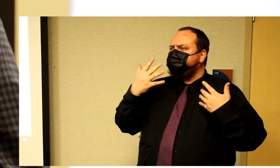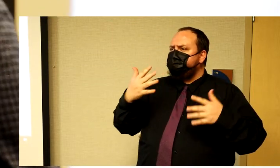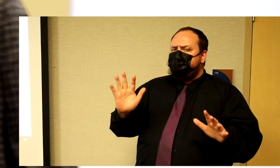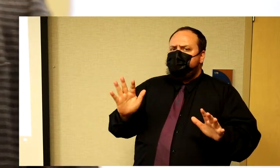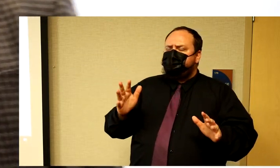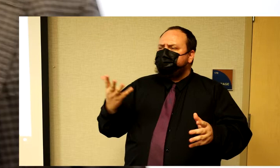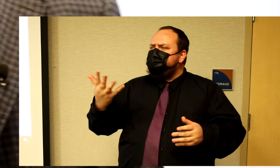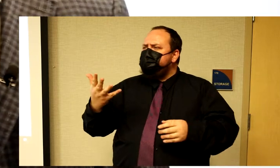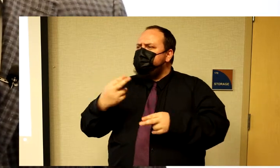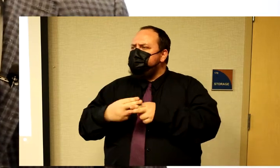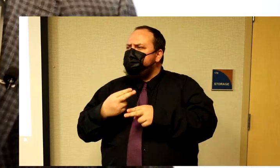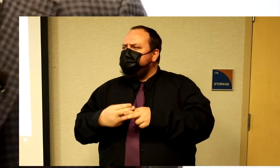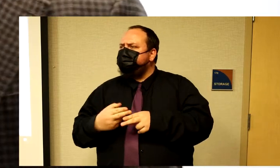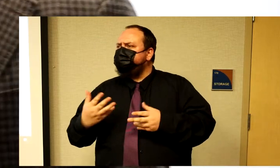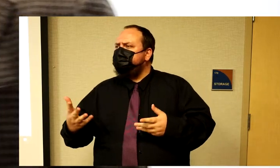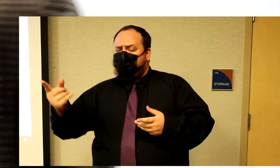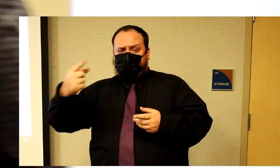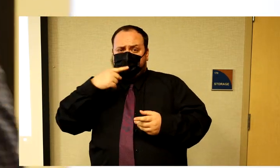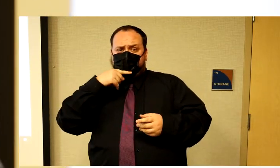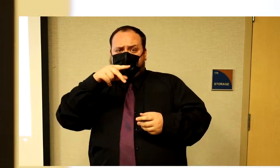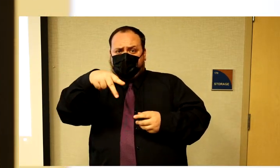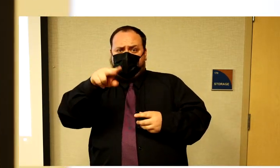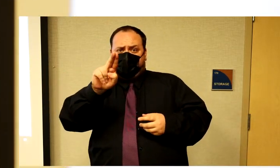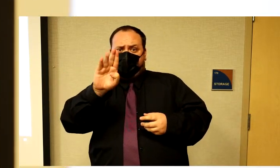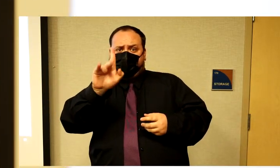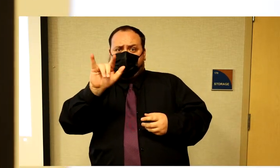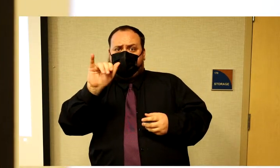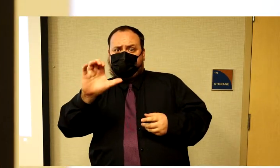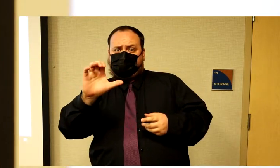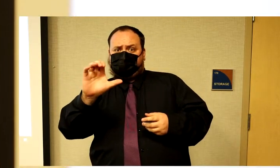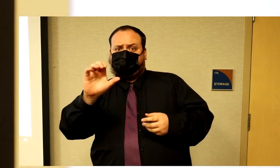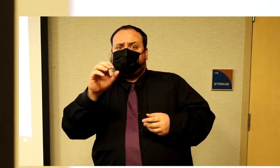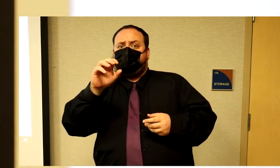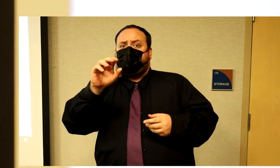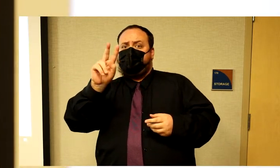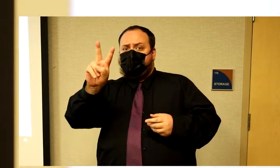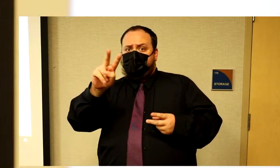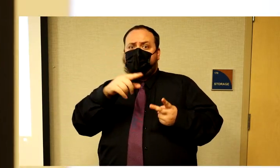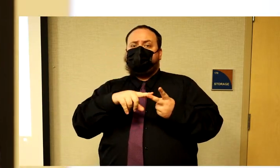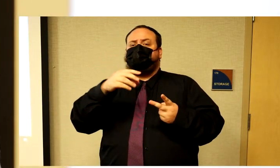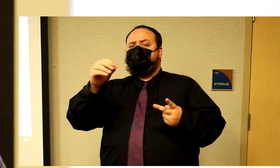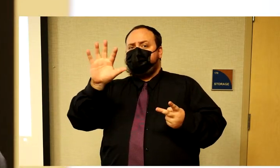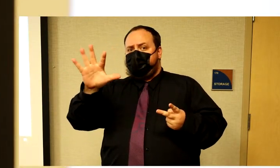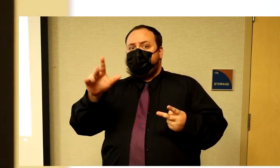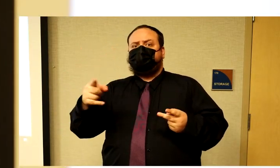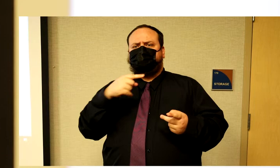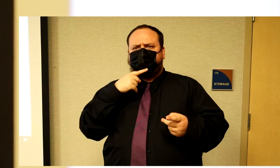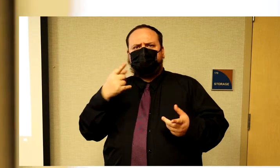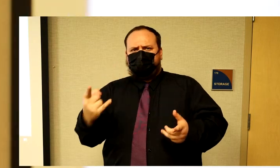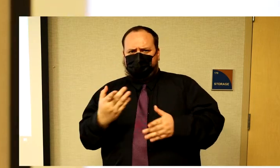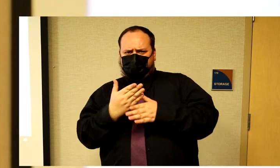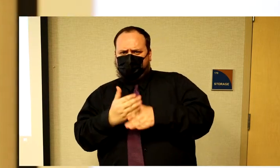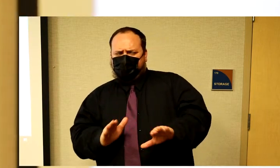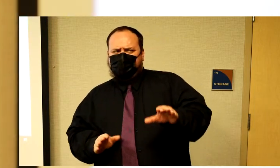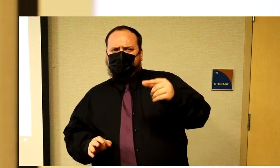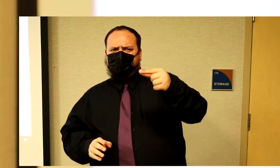Right. Now, both public map 2 and I think map 5 both split Goshen. Yeah, well, actually,